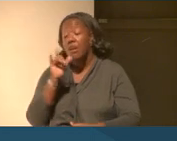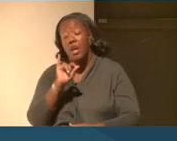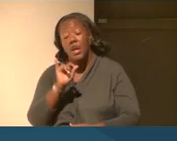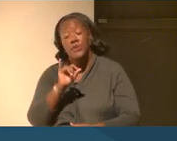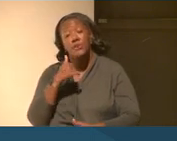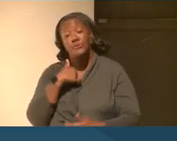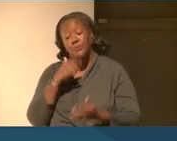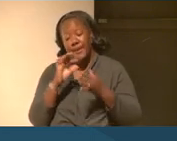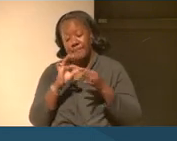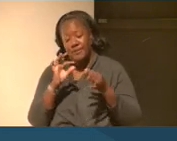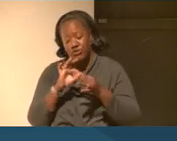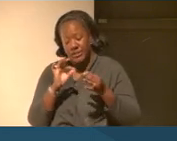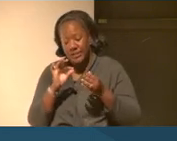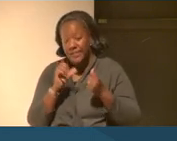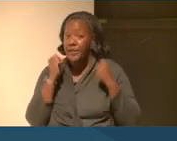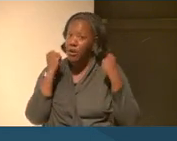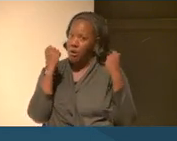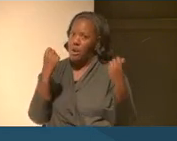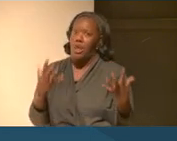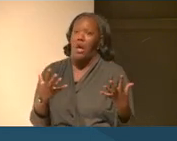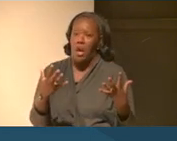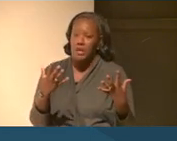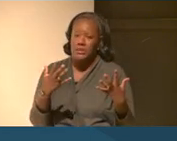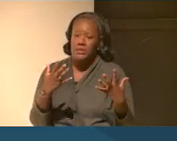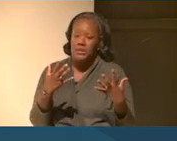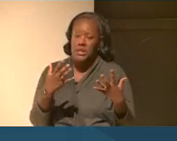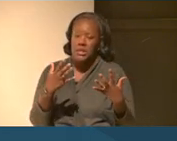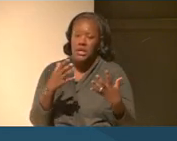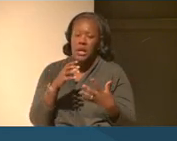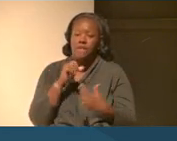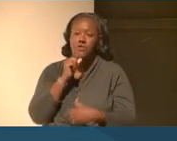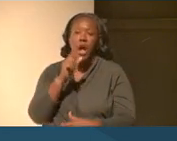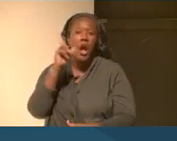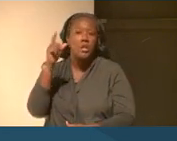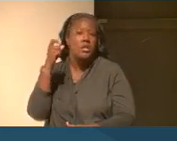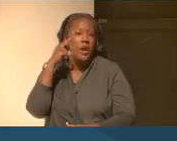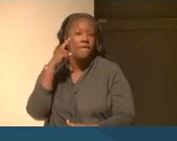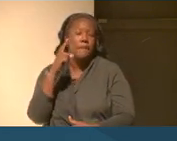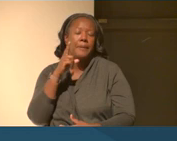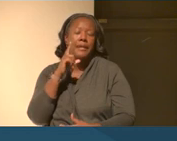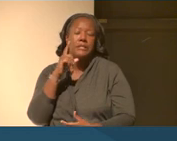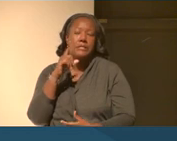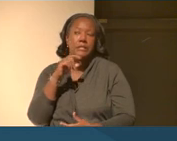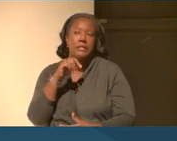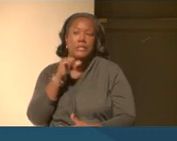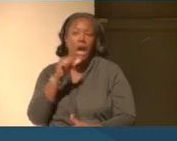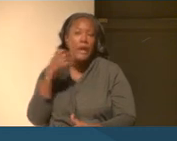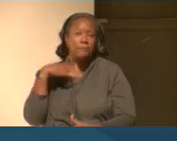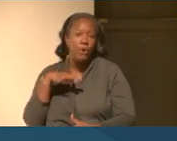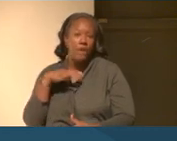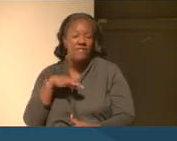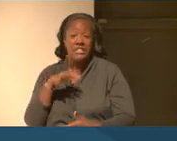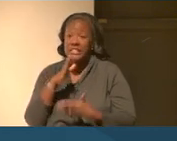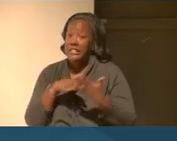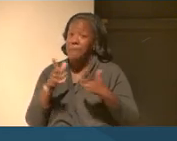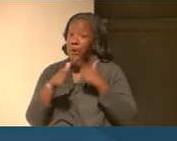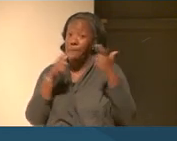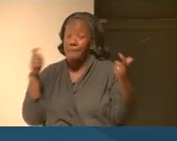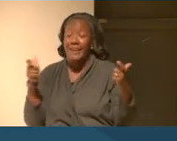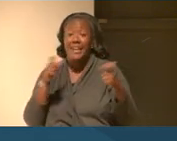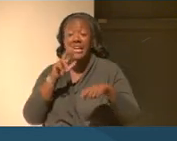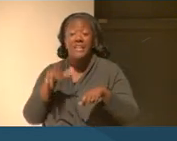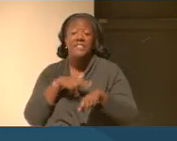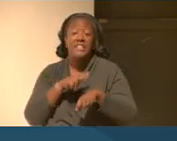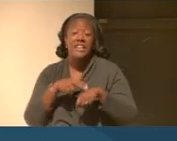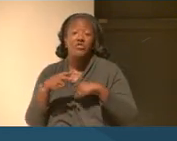I mentioned in terms of, I mean, there are lots of non-government organizations, nonprofits. Some of them are really big, like the Nature Conservancy. But